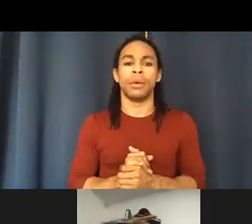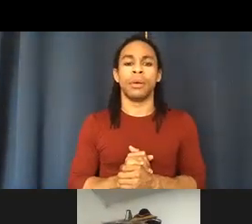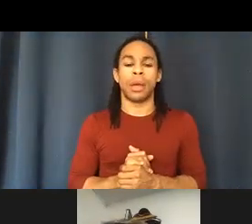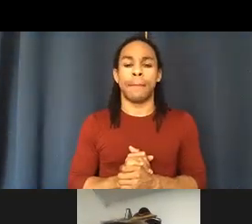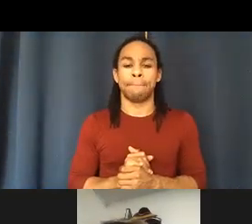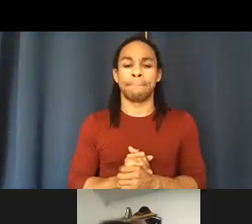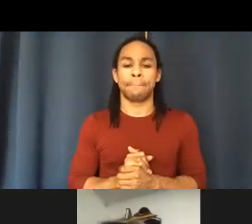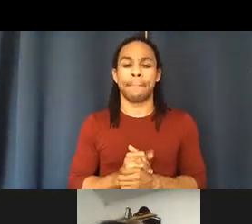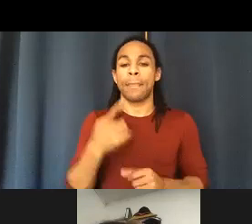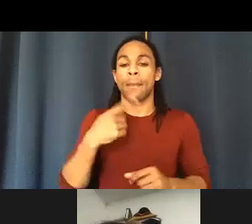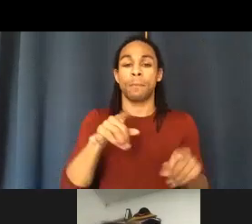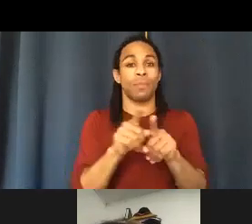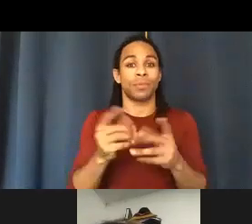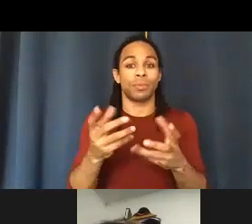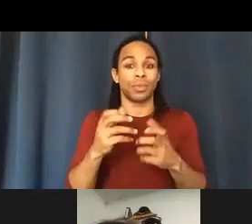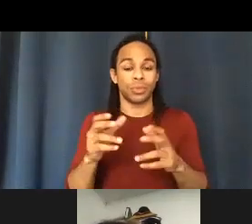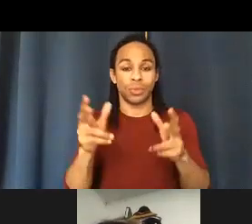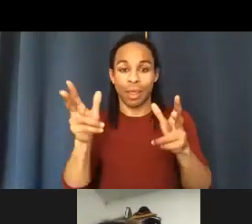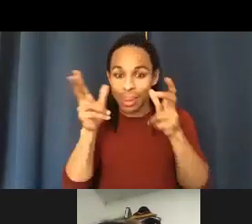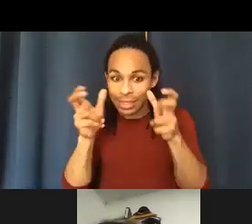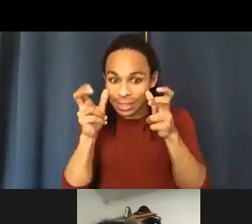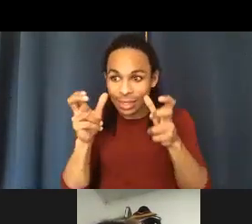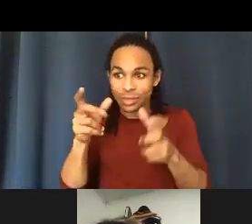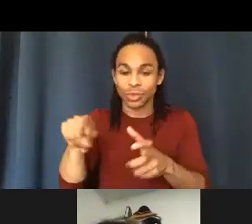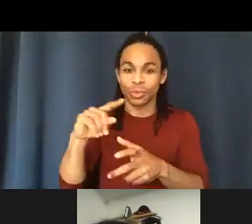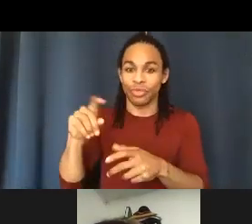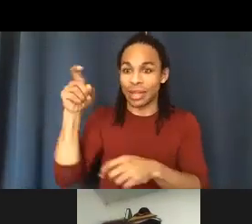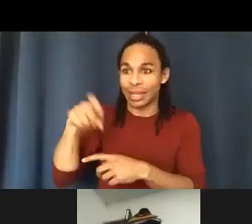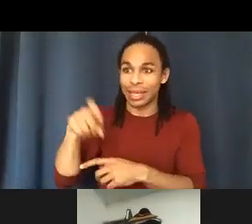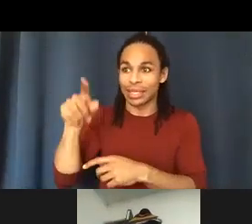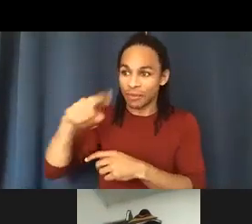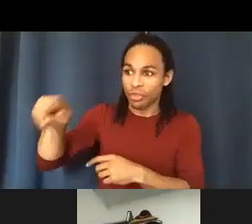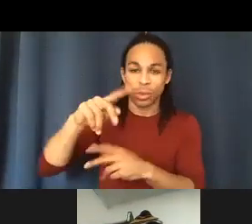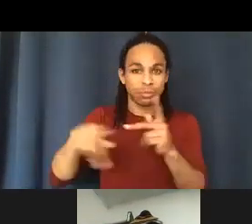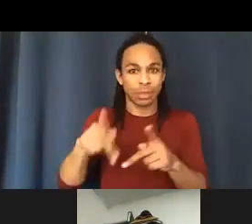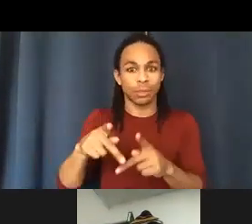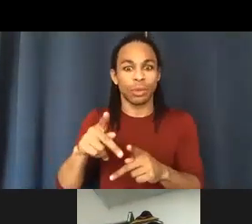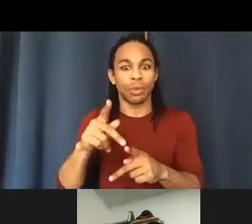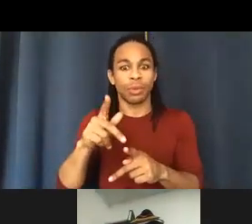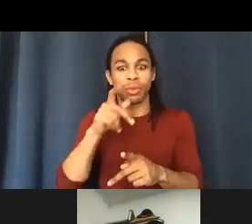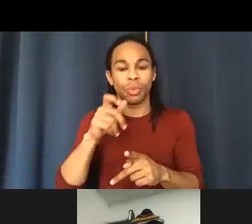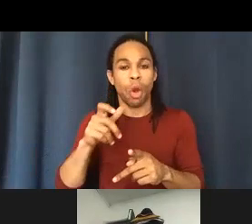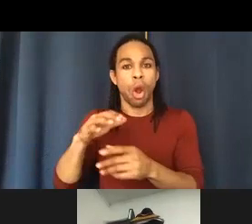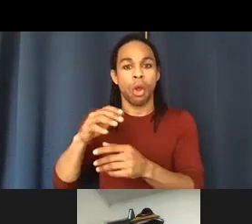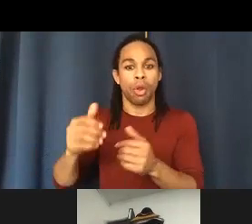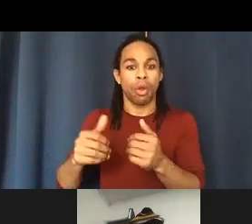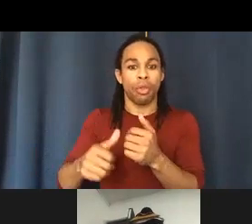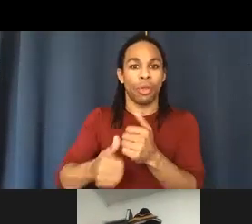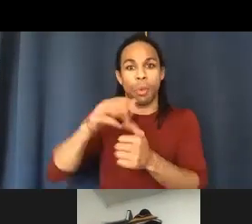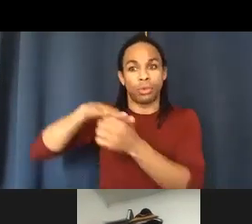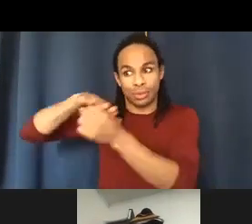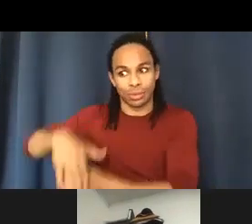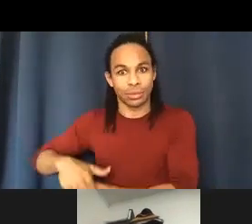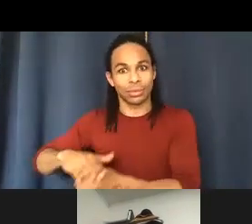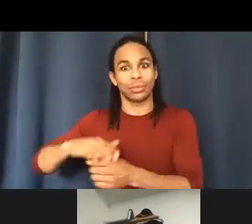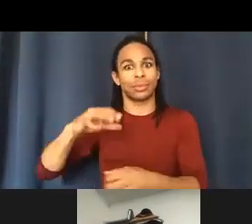For this presentation, I've taken many of the things that I have heard since it began. And there's a theme of hope because there